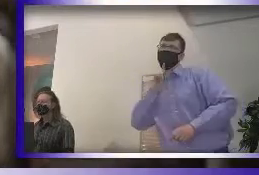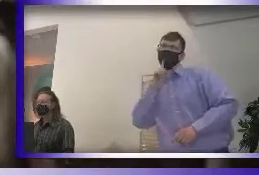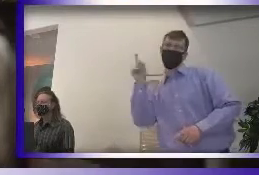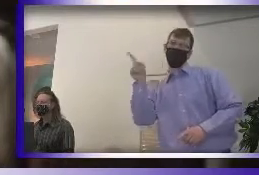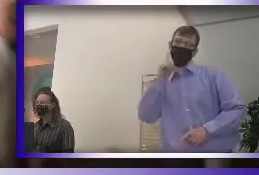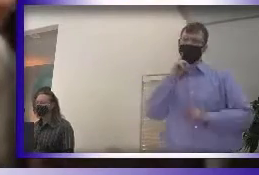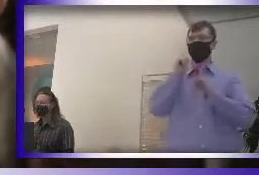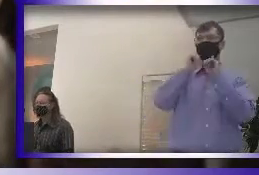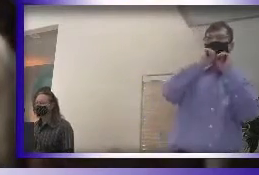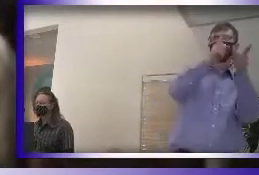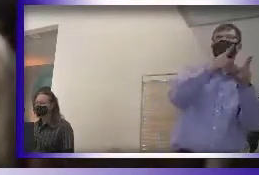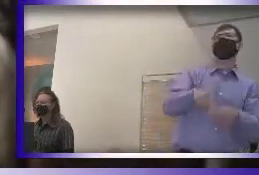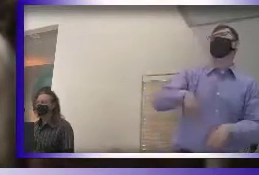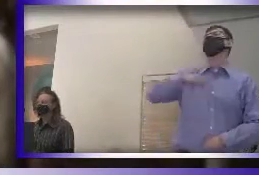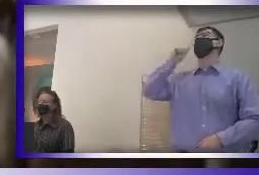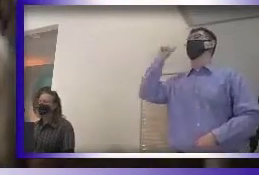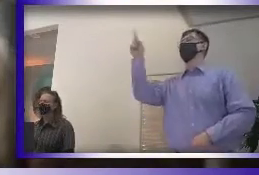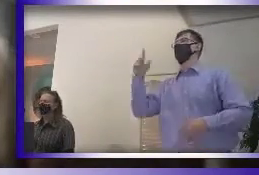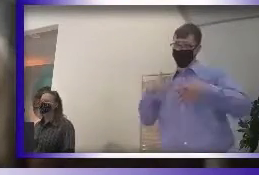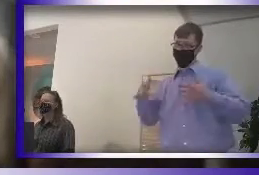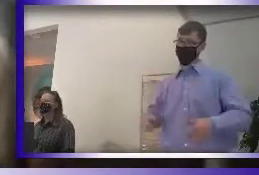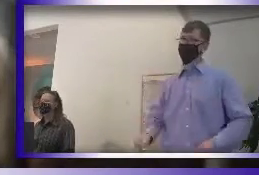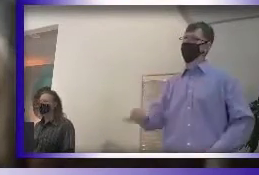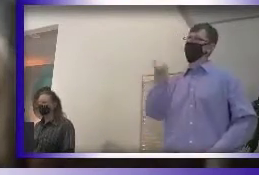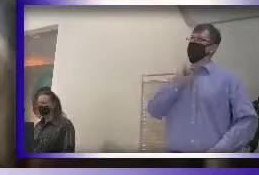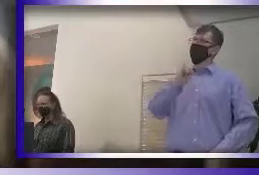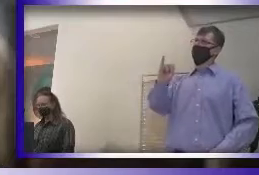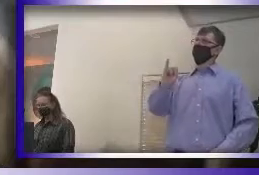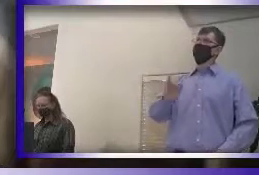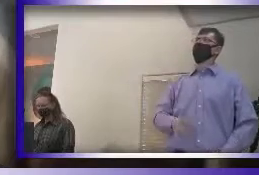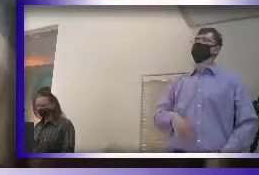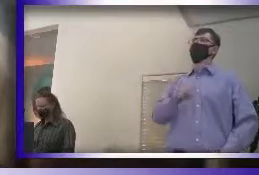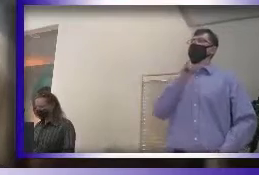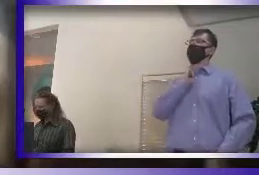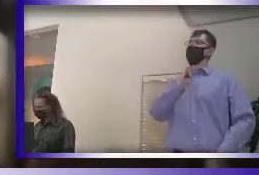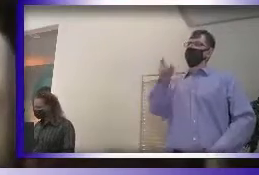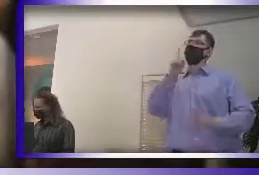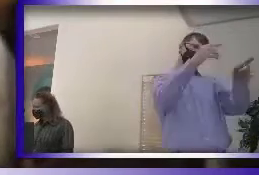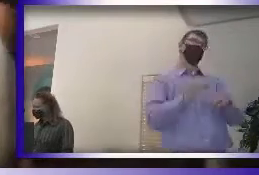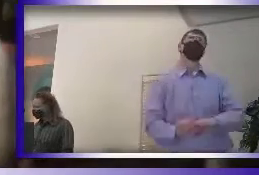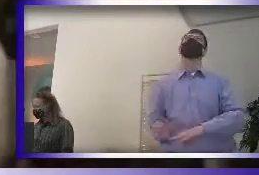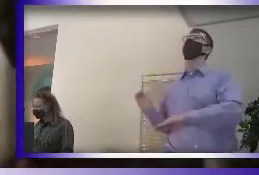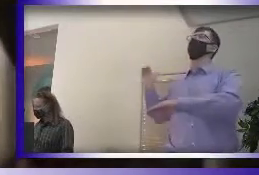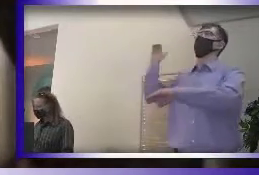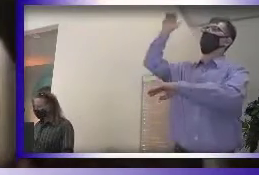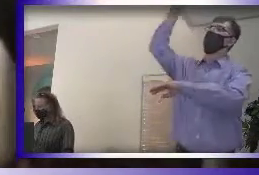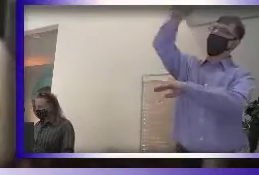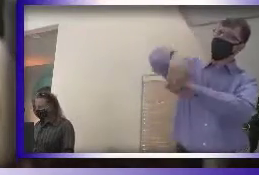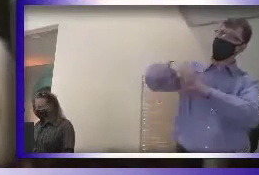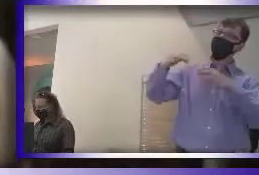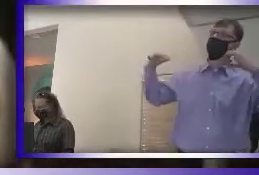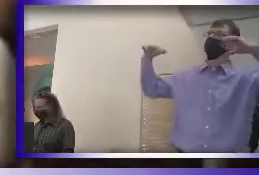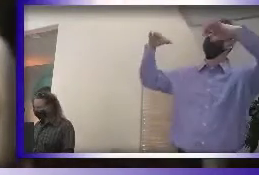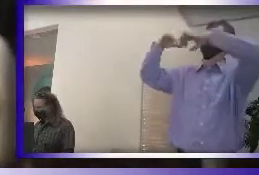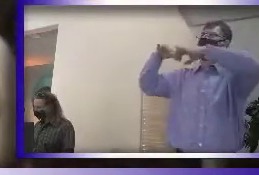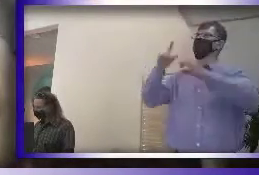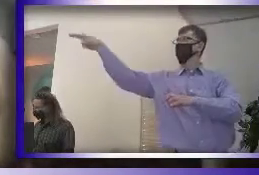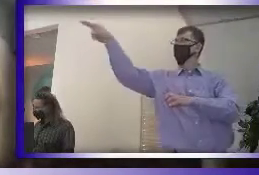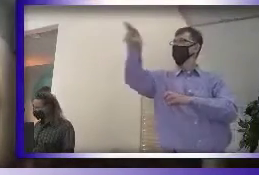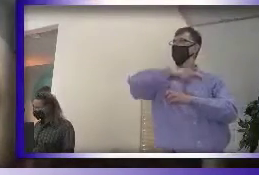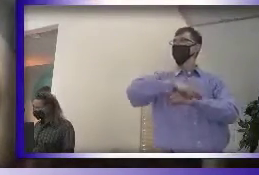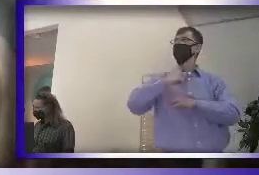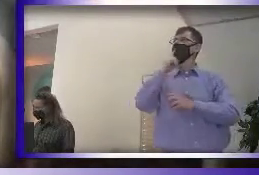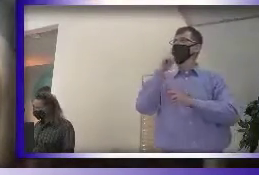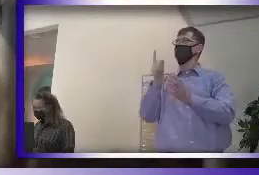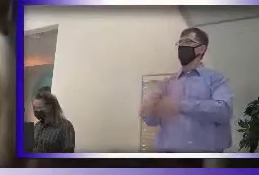overarching us, the oneness, the one mind, the one heart that is us, that is God as